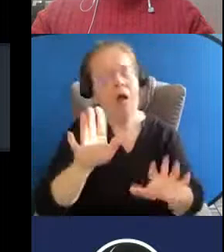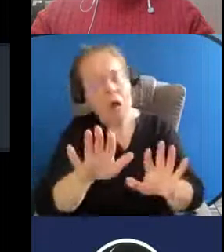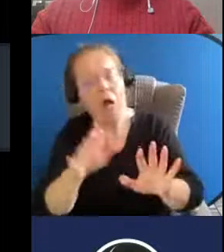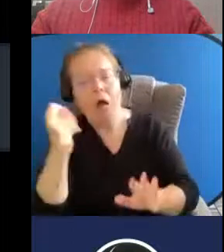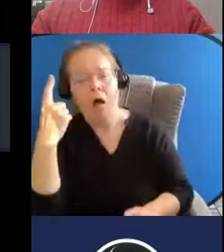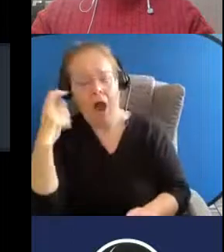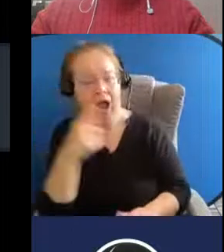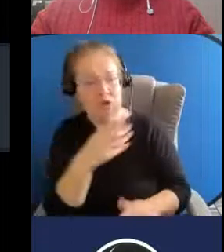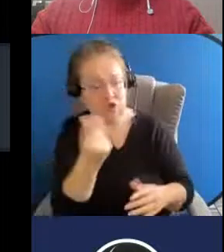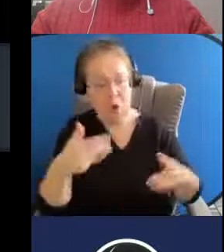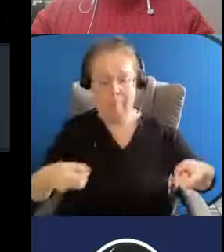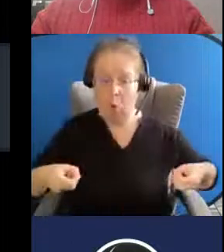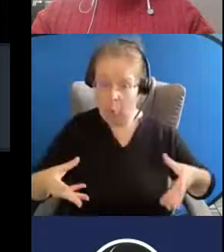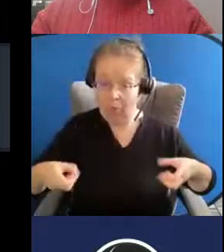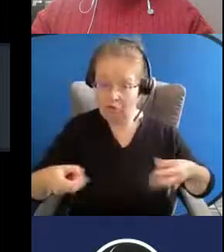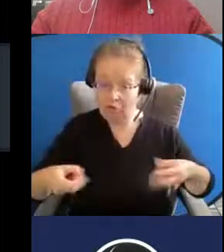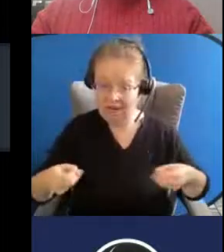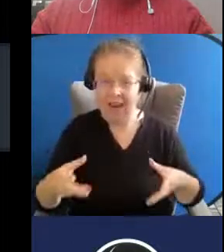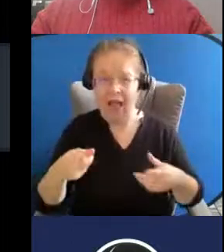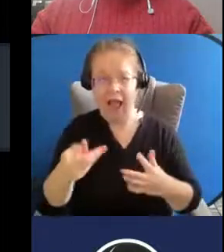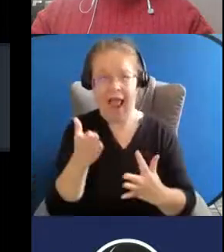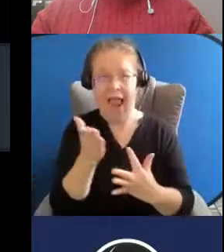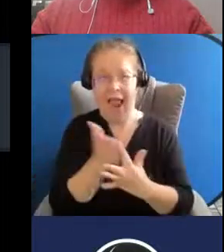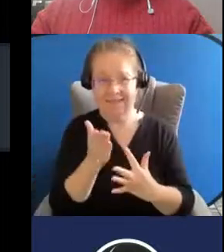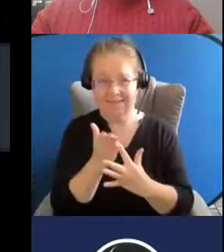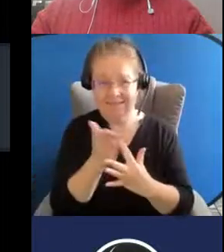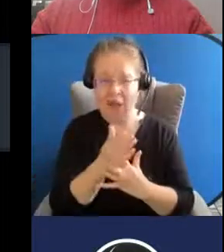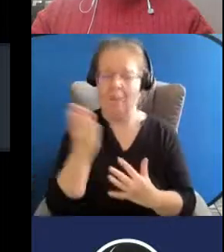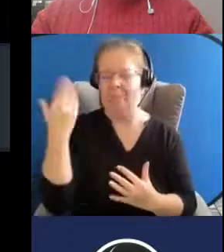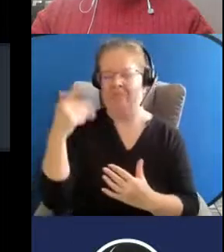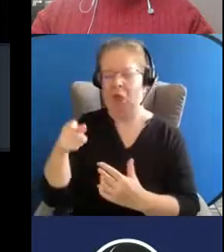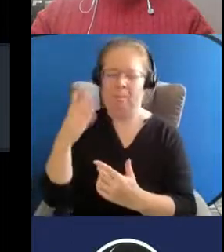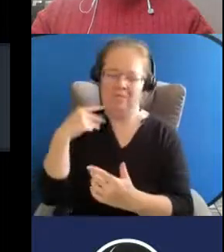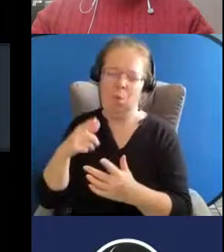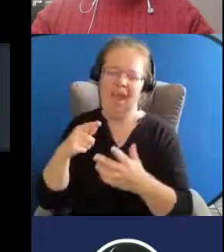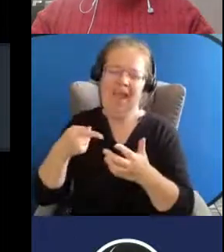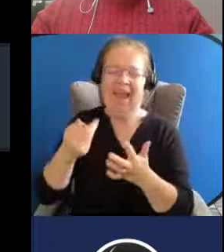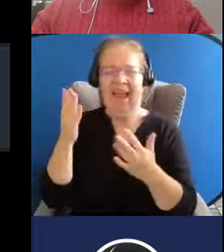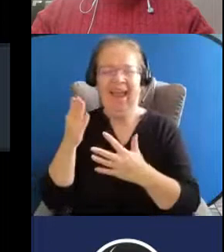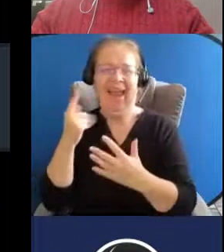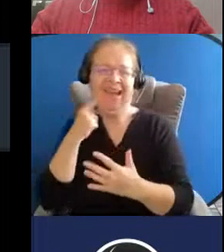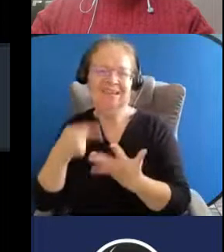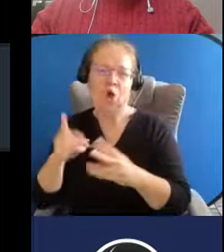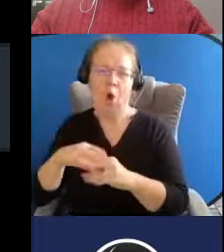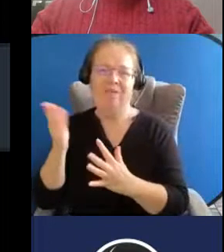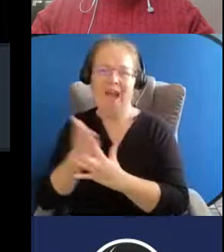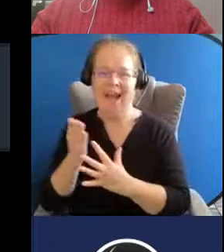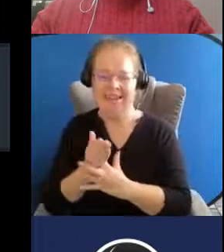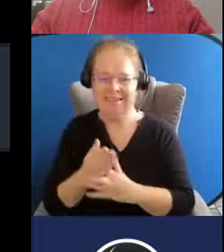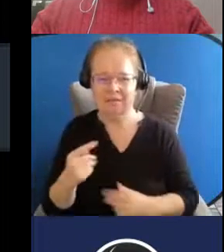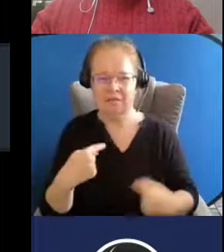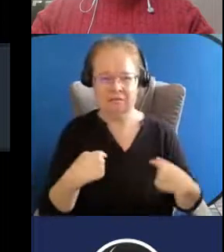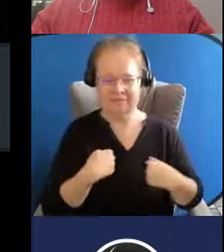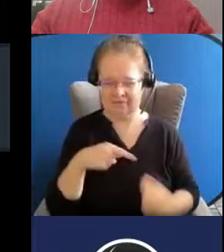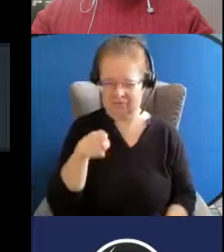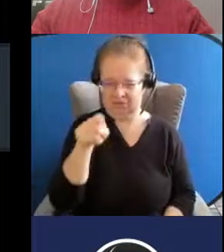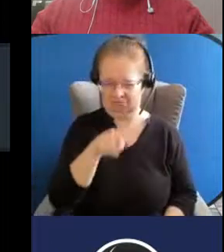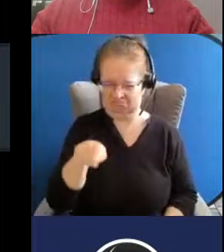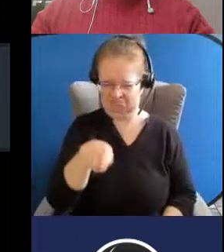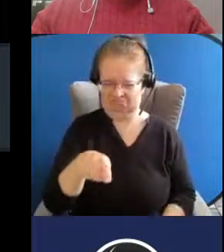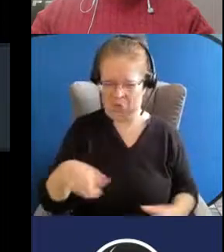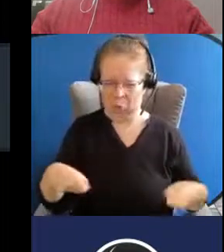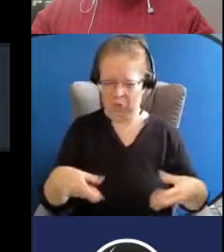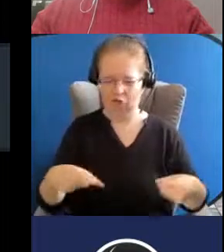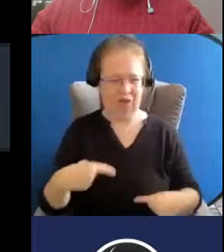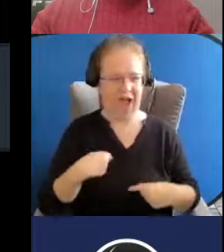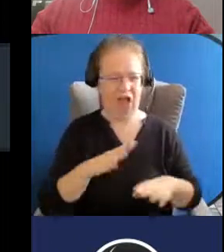from many of the things inside of accessibility, formerly ease of access, that may not identify as someone with a disability. So, for